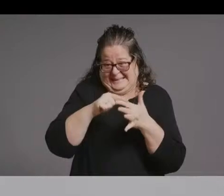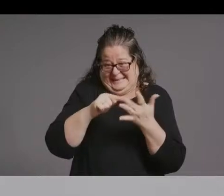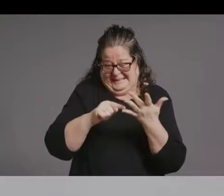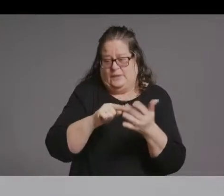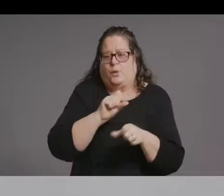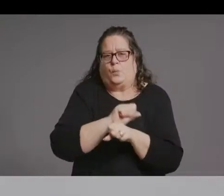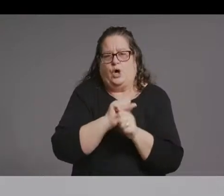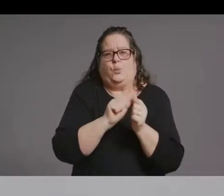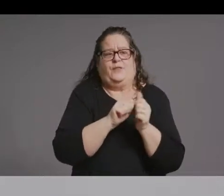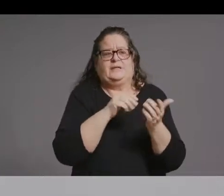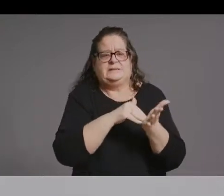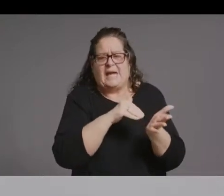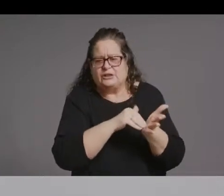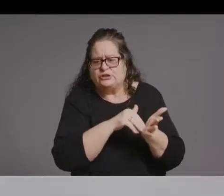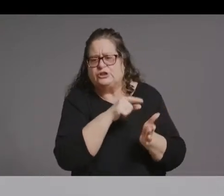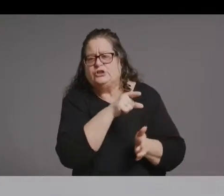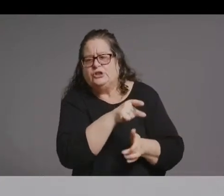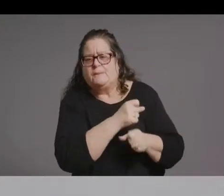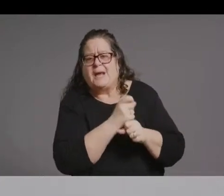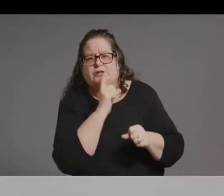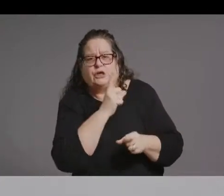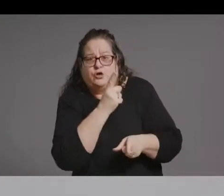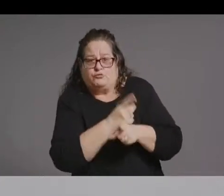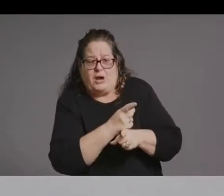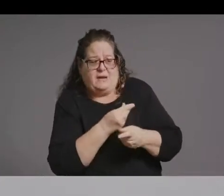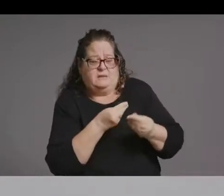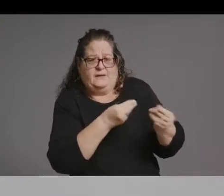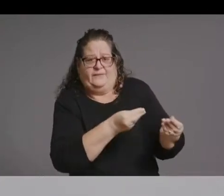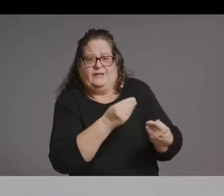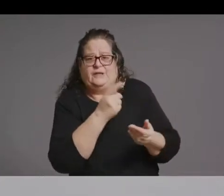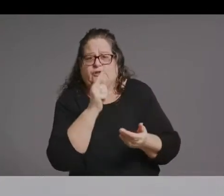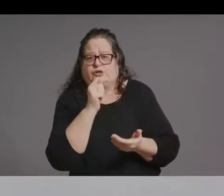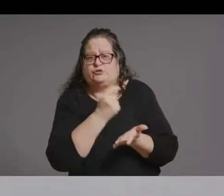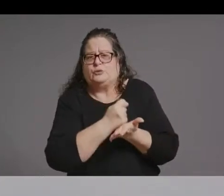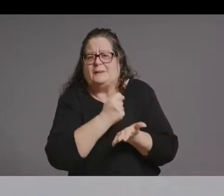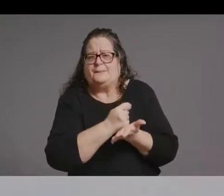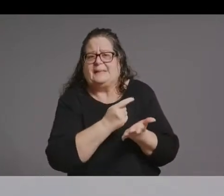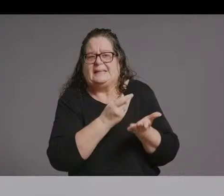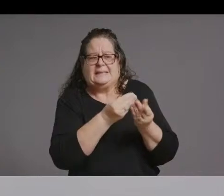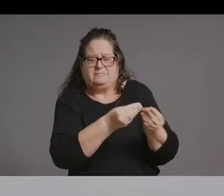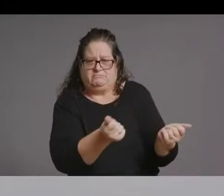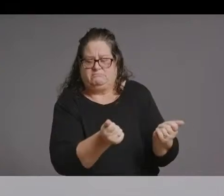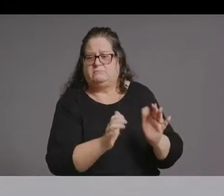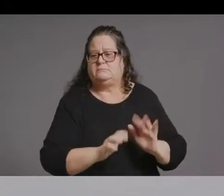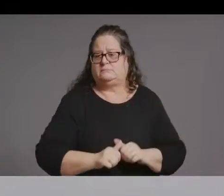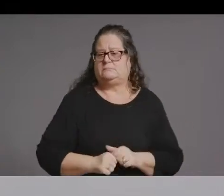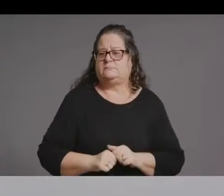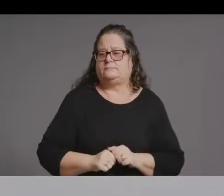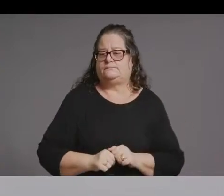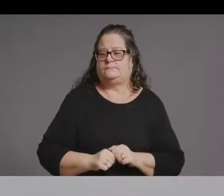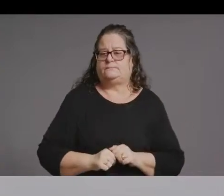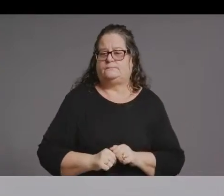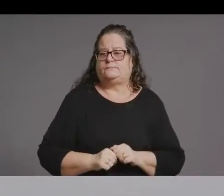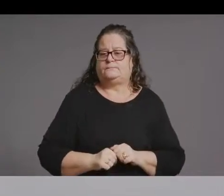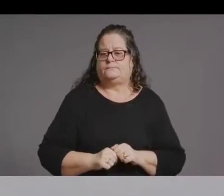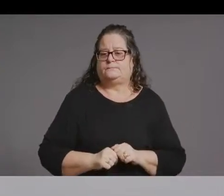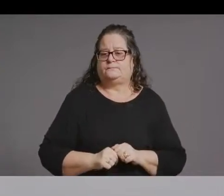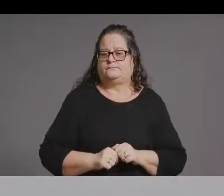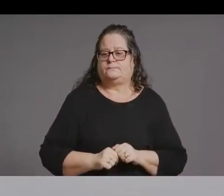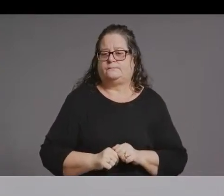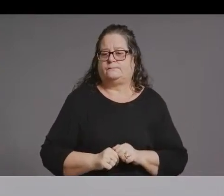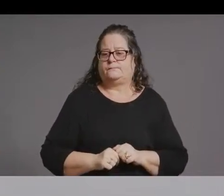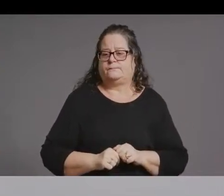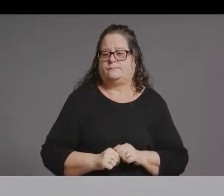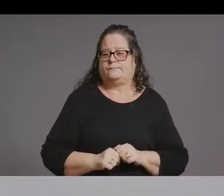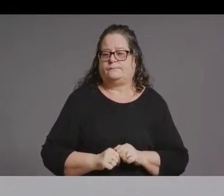So how long do you think this delay will be to replace J&J vaccines with Moderna, for